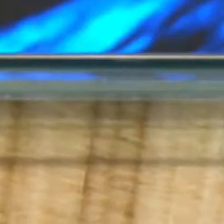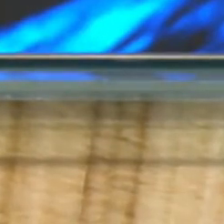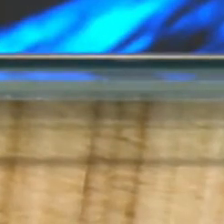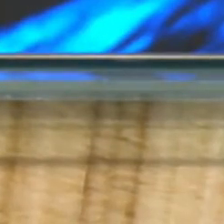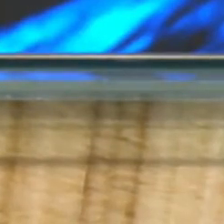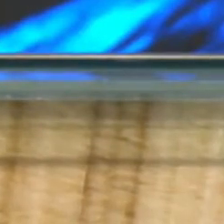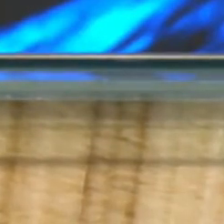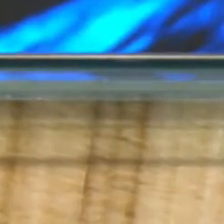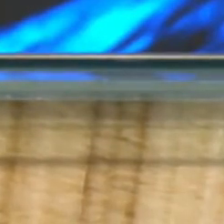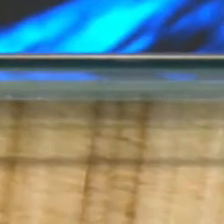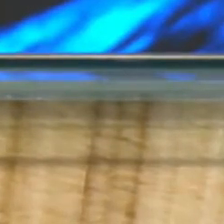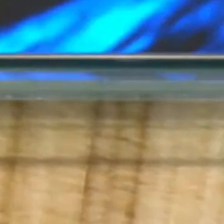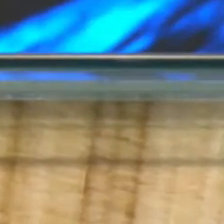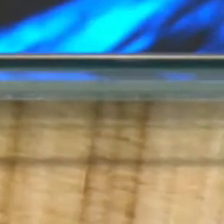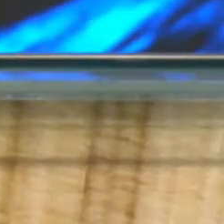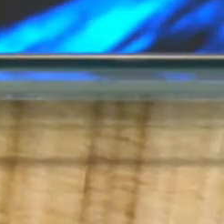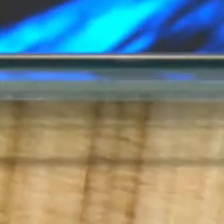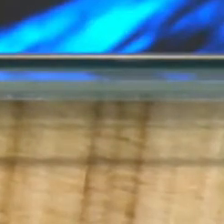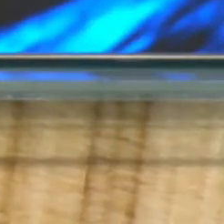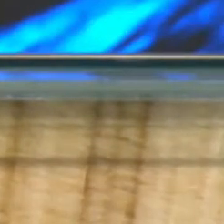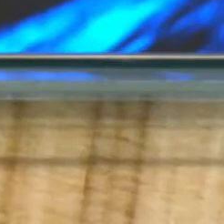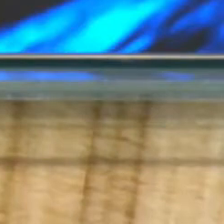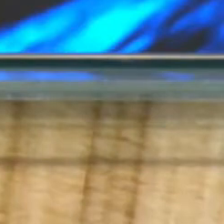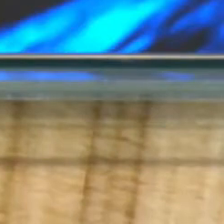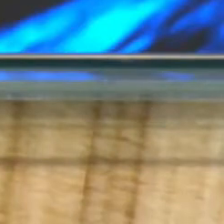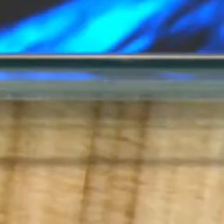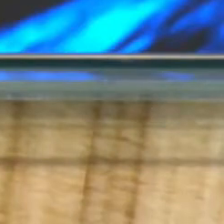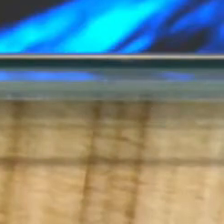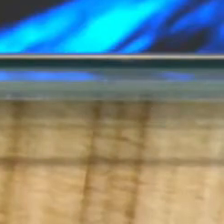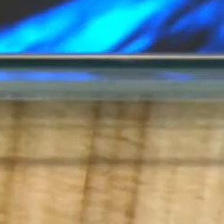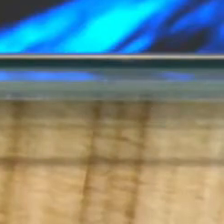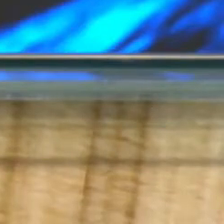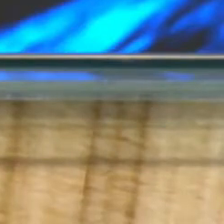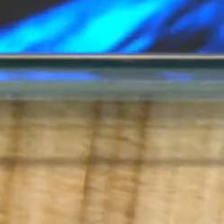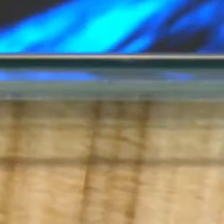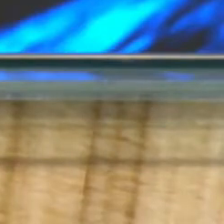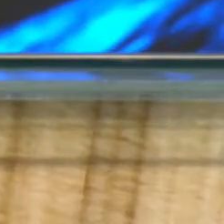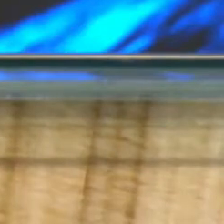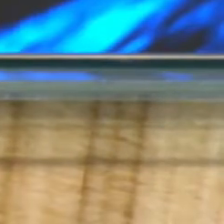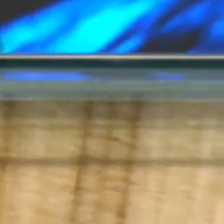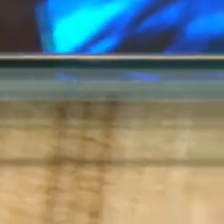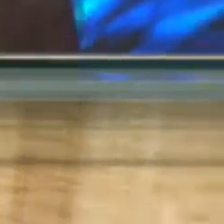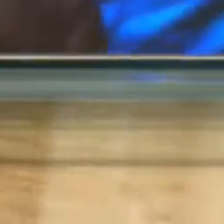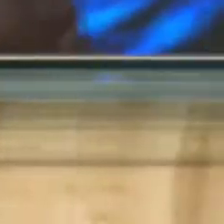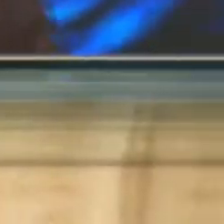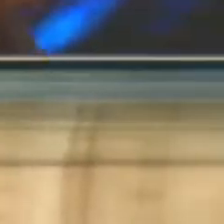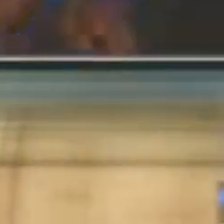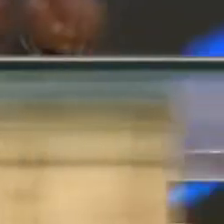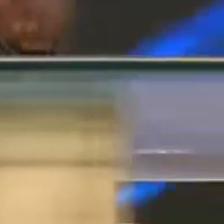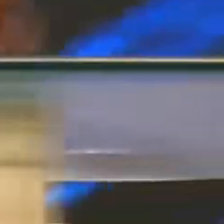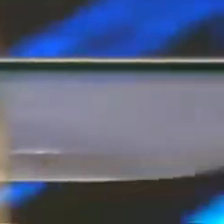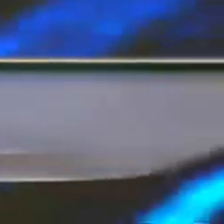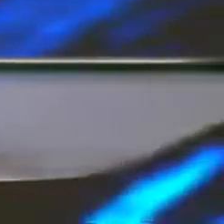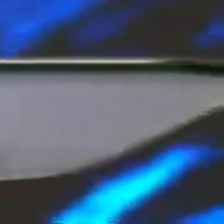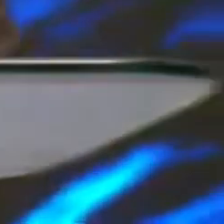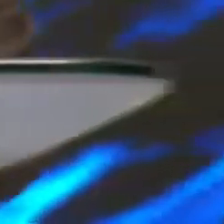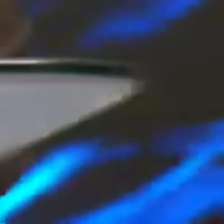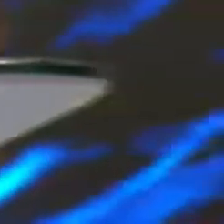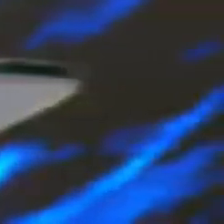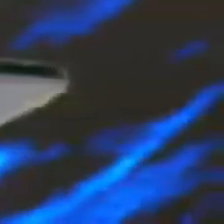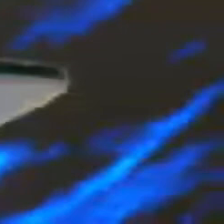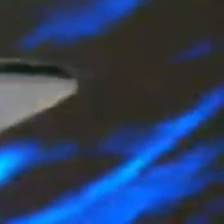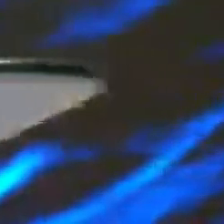prayer partner, suppose there's no preaching partner, I do pass through Macedonia. He did not allow